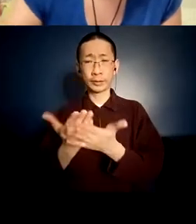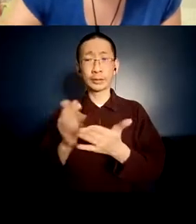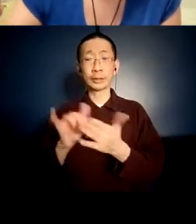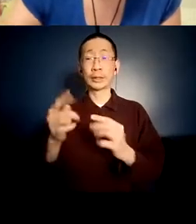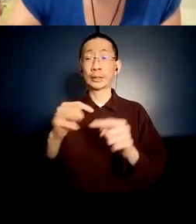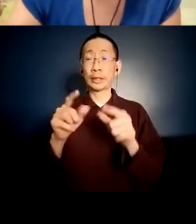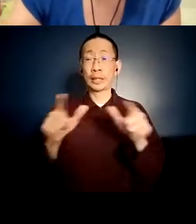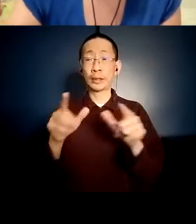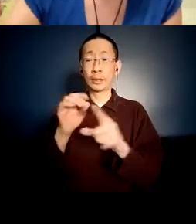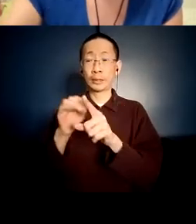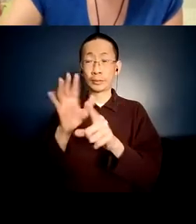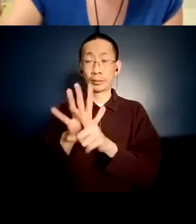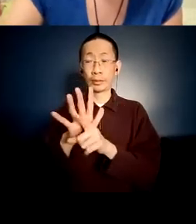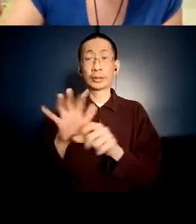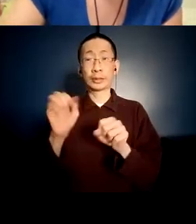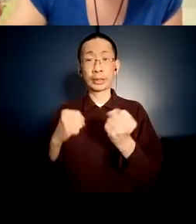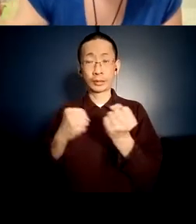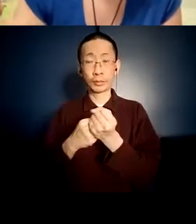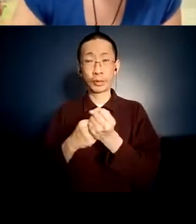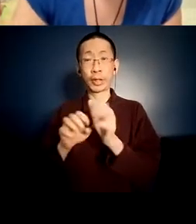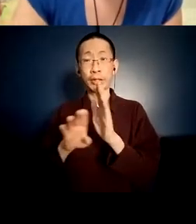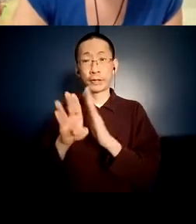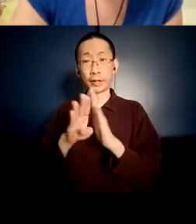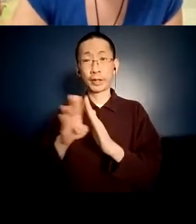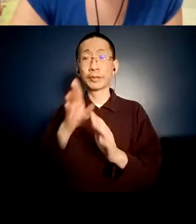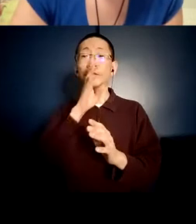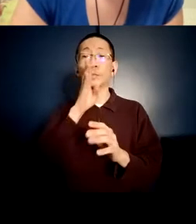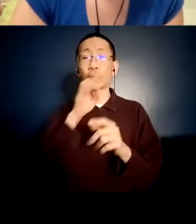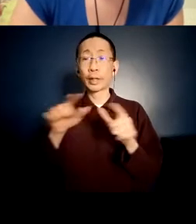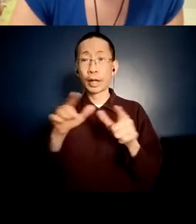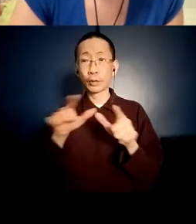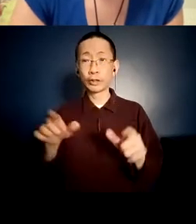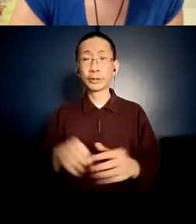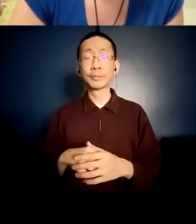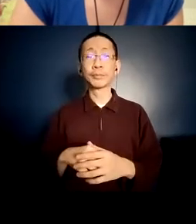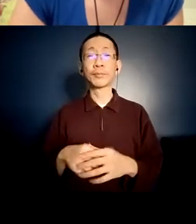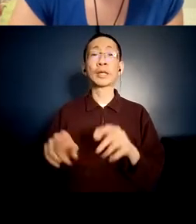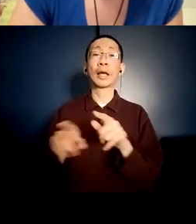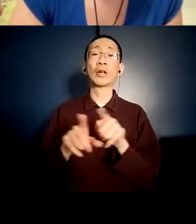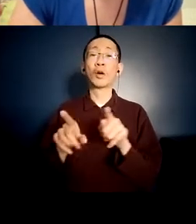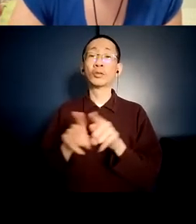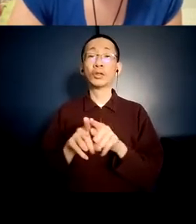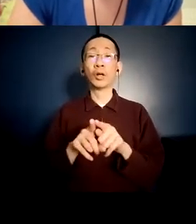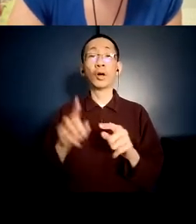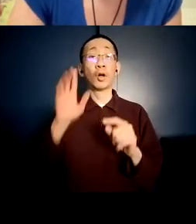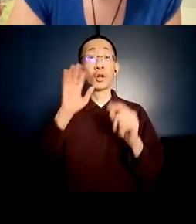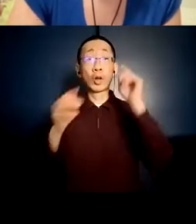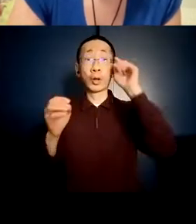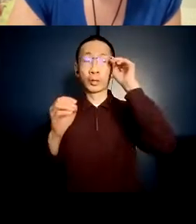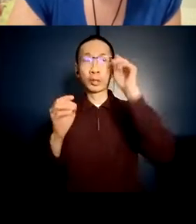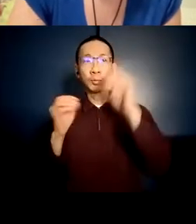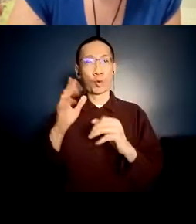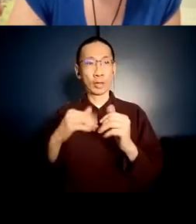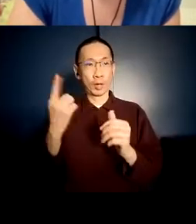language exposure may support the development of spoken languages. And also, knowing more than one